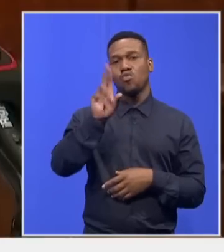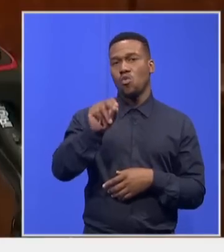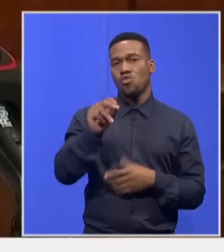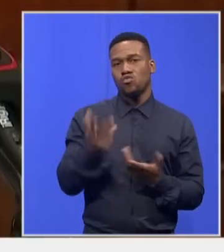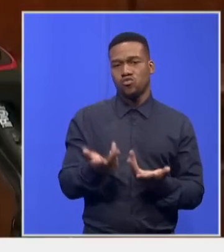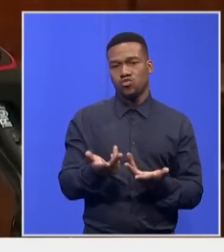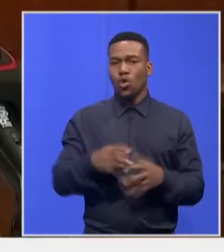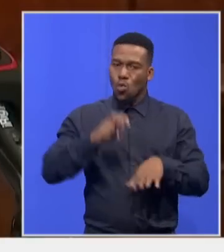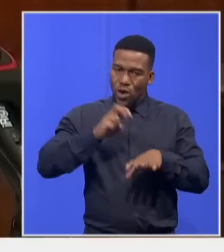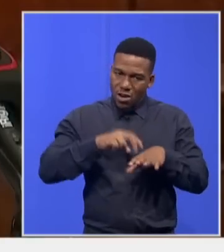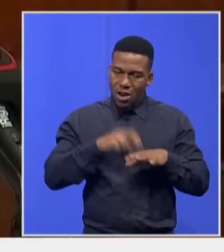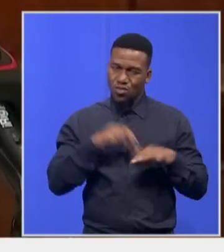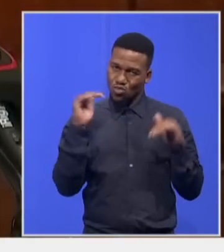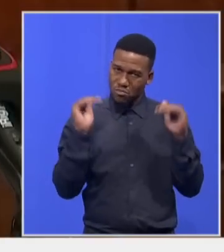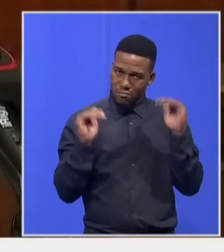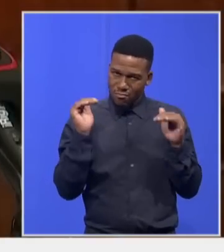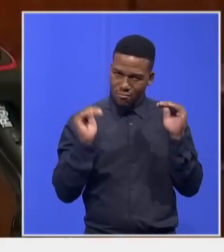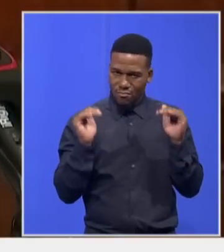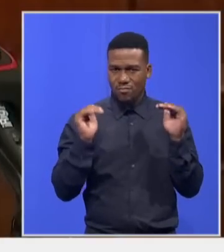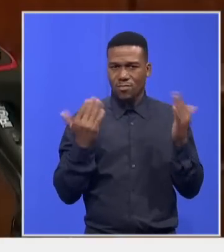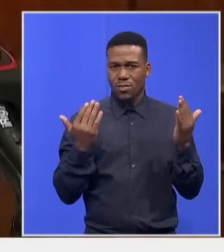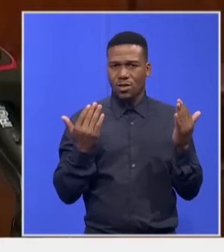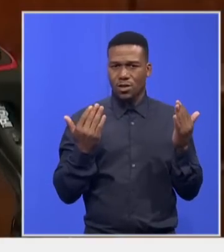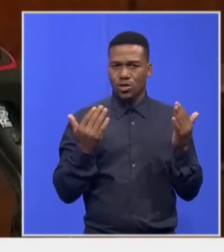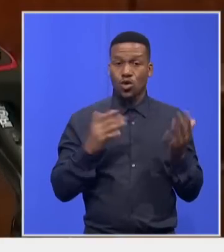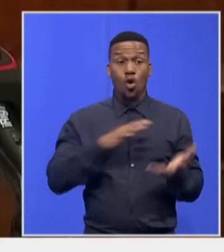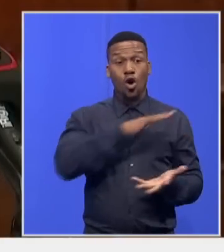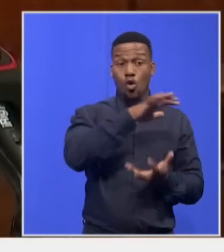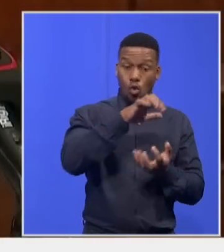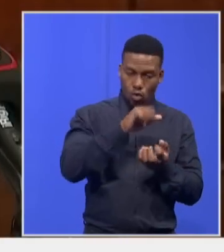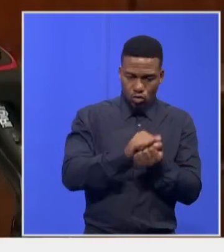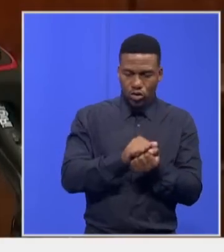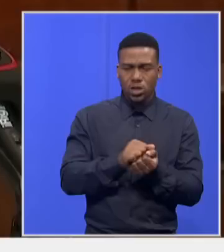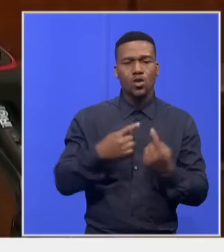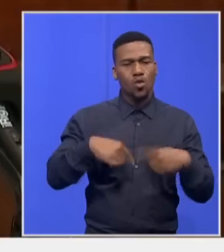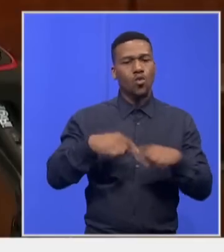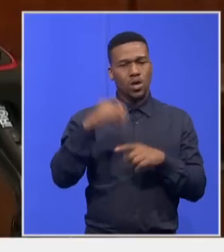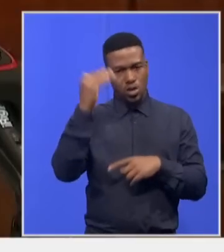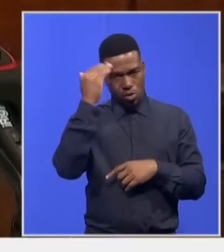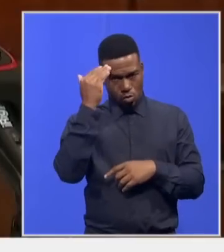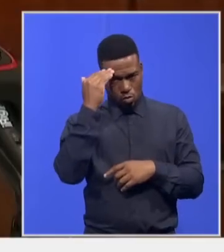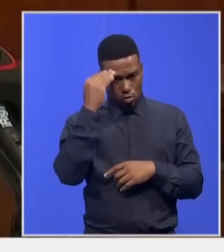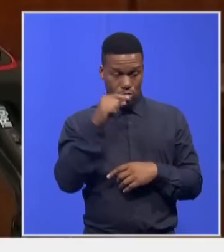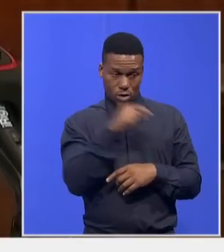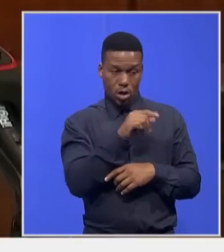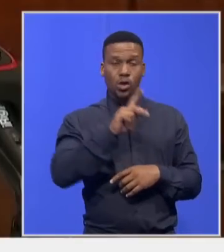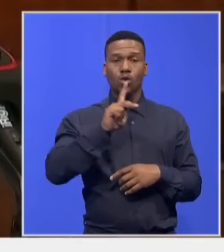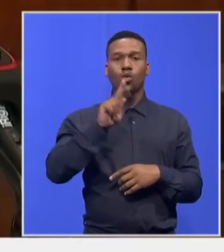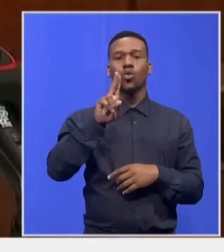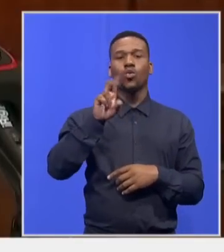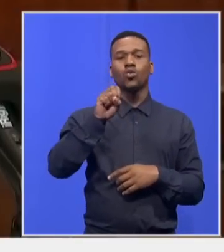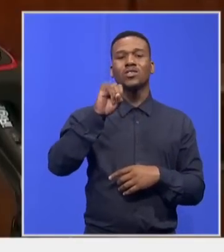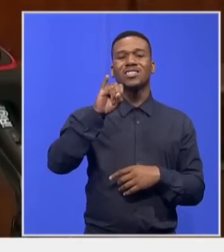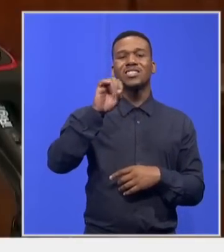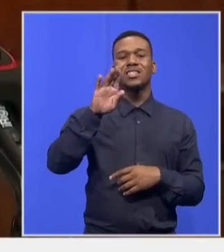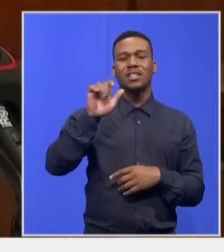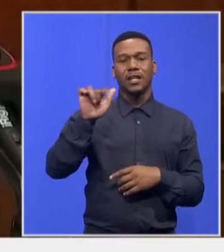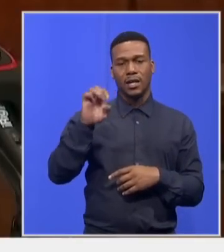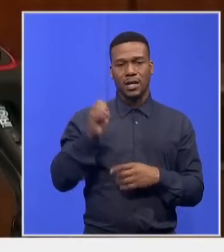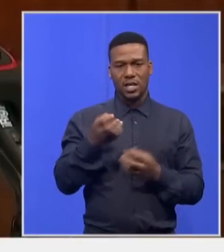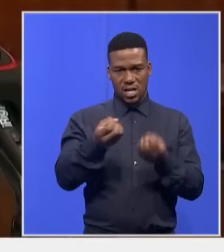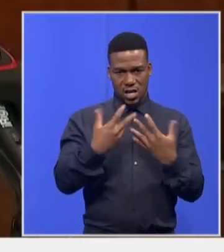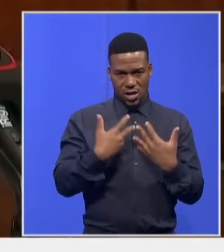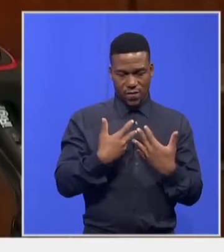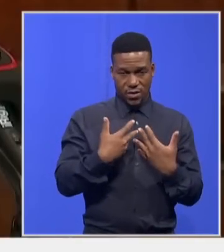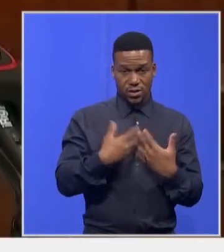happen. So in conclusion, we know that Kusile will give us 2,100 megawatts projected by the